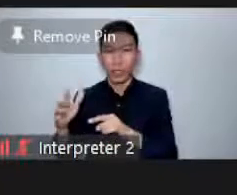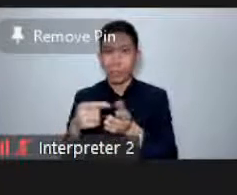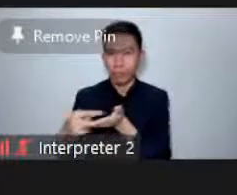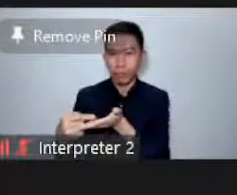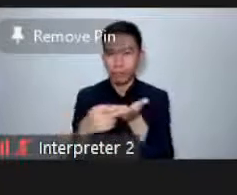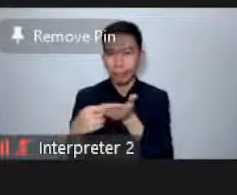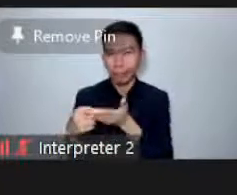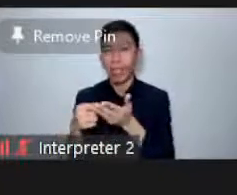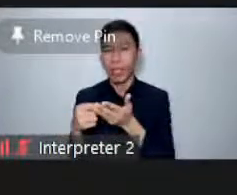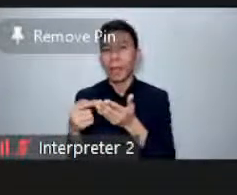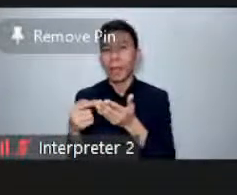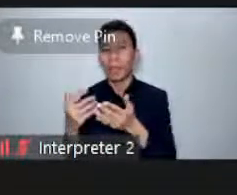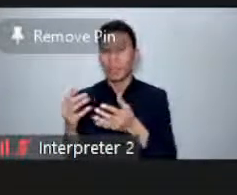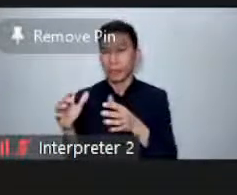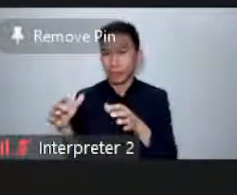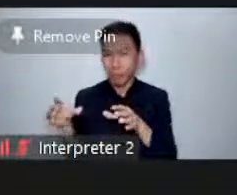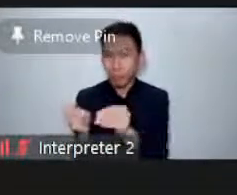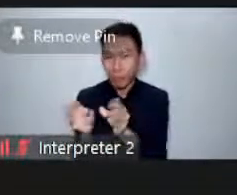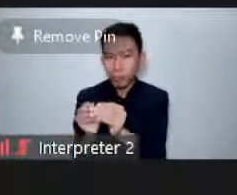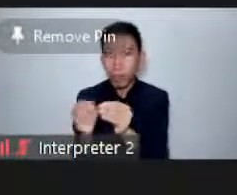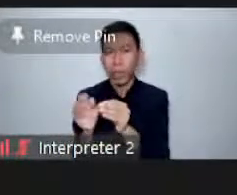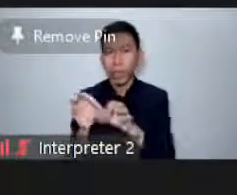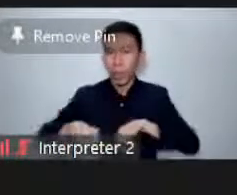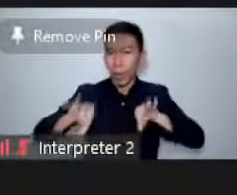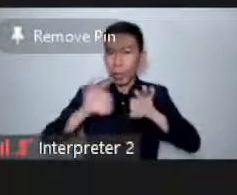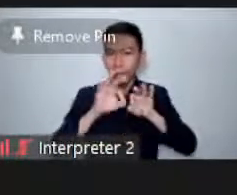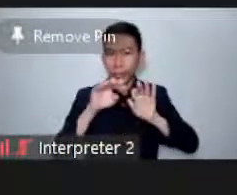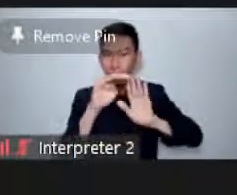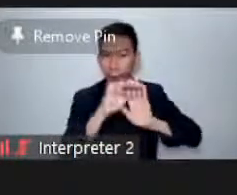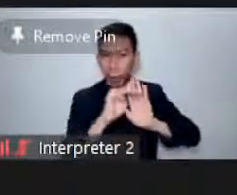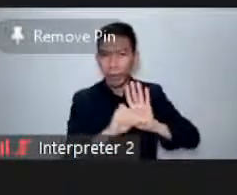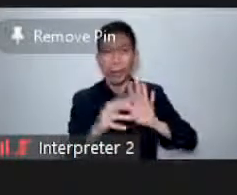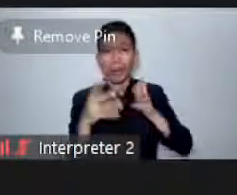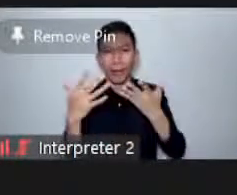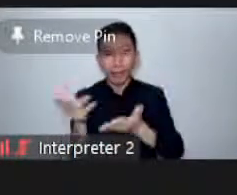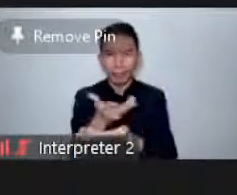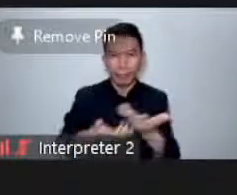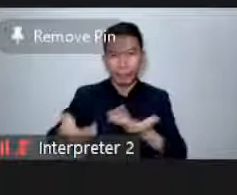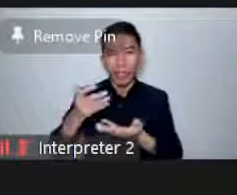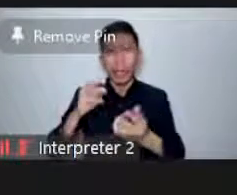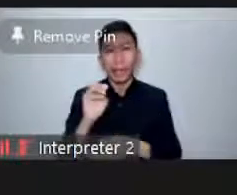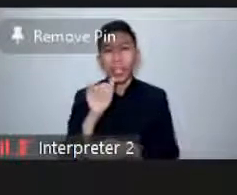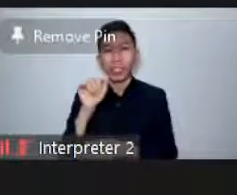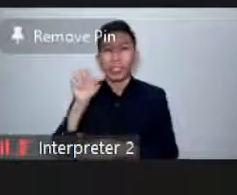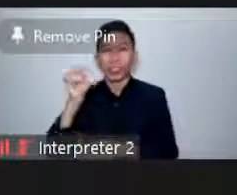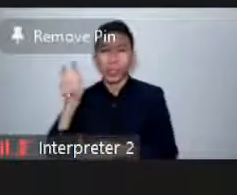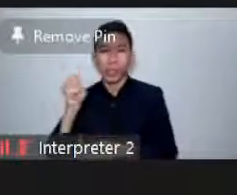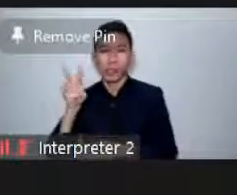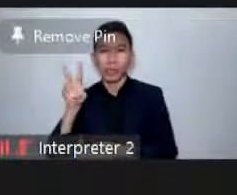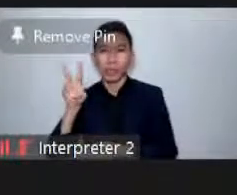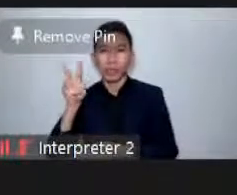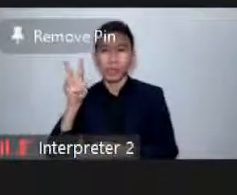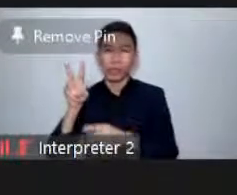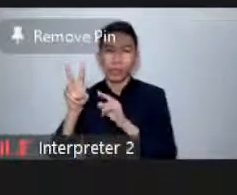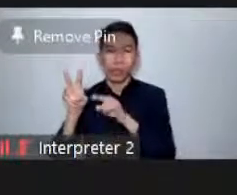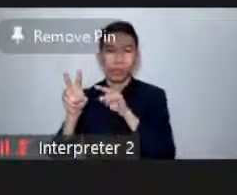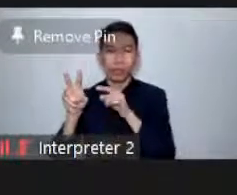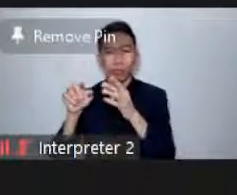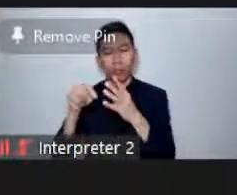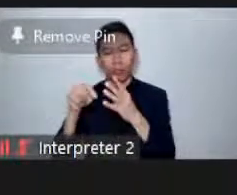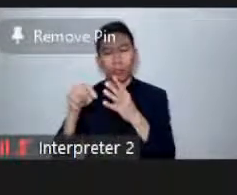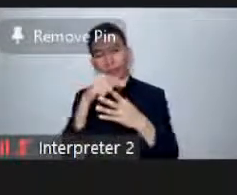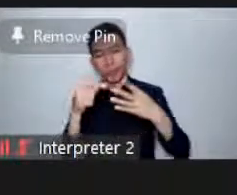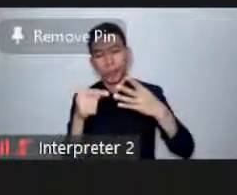were already discussed on May 12, July 29, August 13, and September 3 of